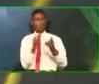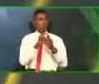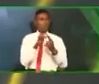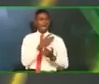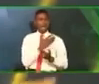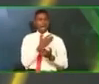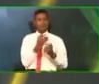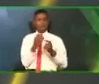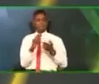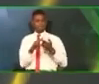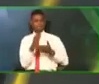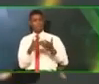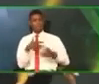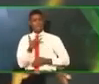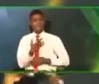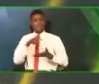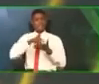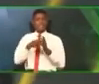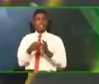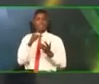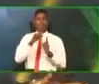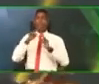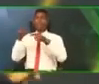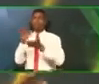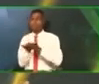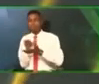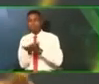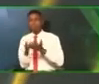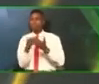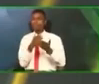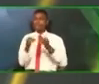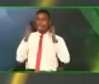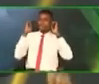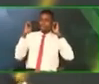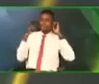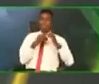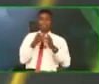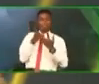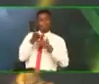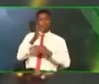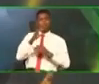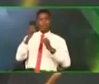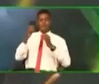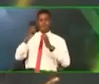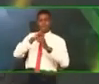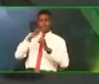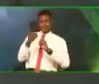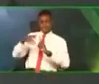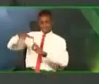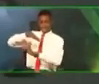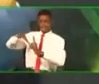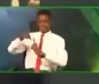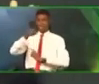That through learning, going to school, any kind of education at all, and through your environmental conditioning, you